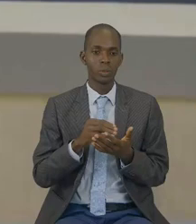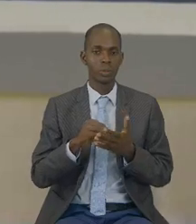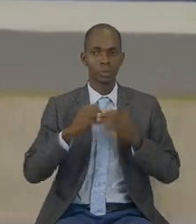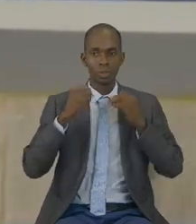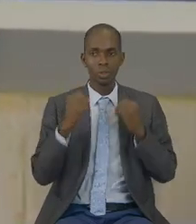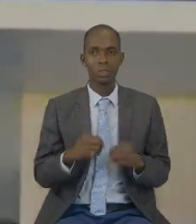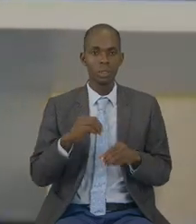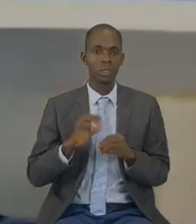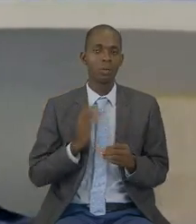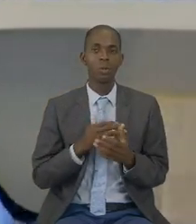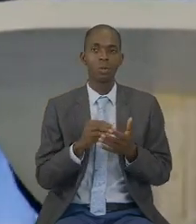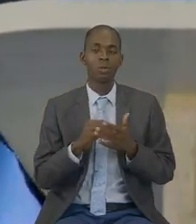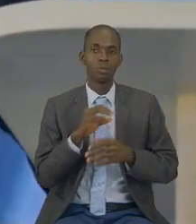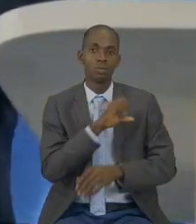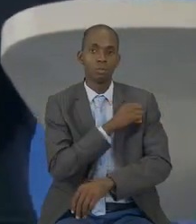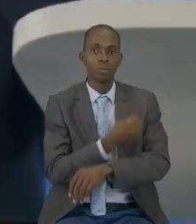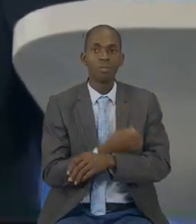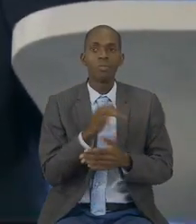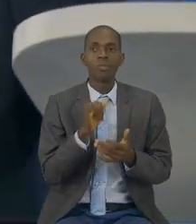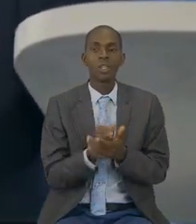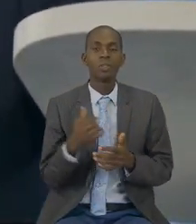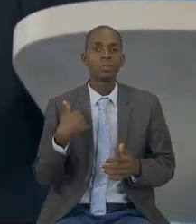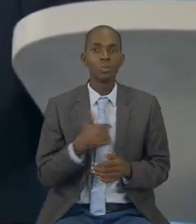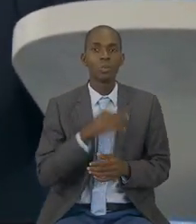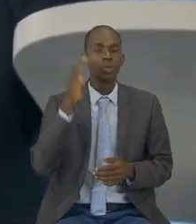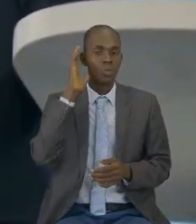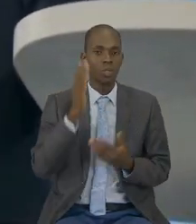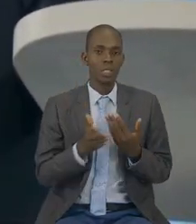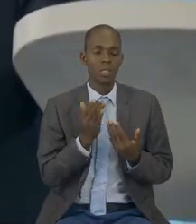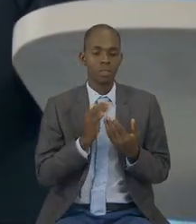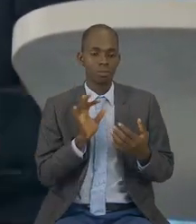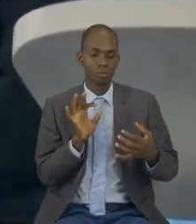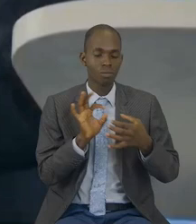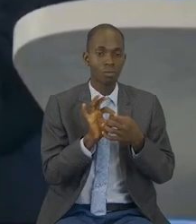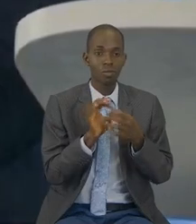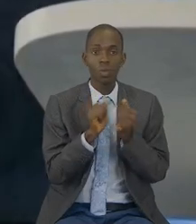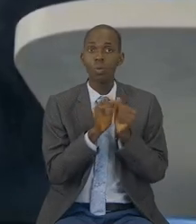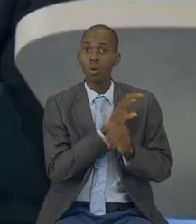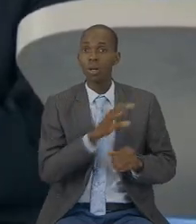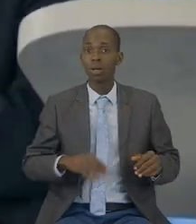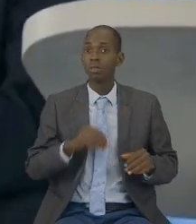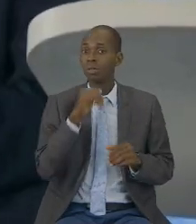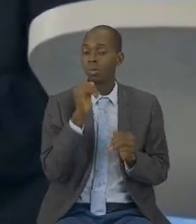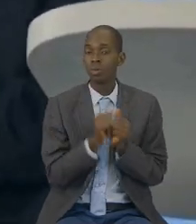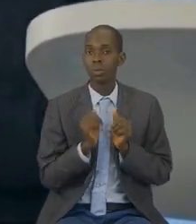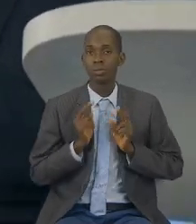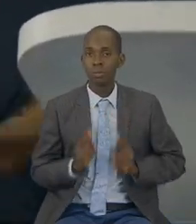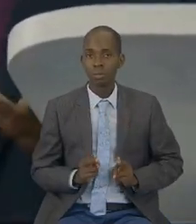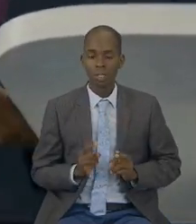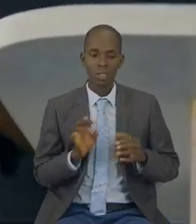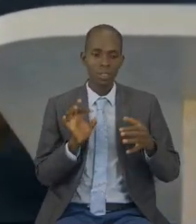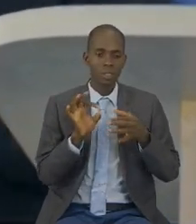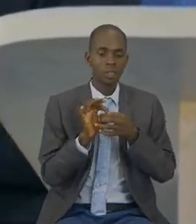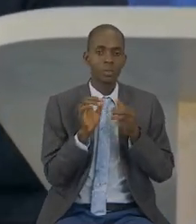in our power, that will so link up with Christ, not with man, will link up with Christ,